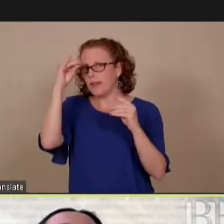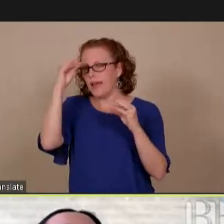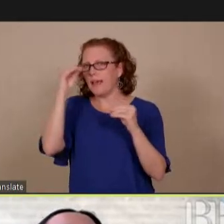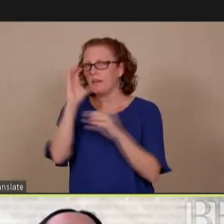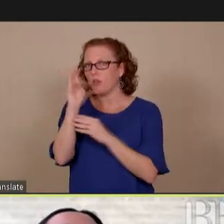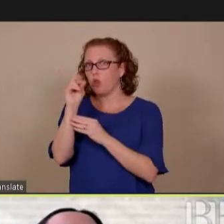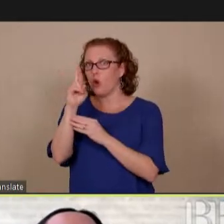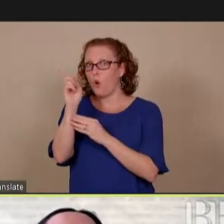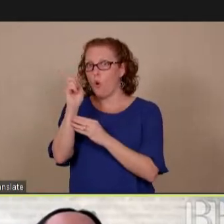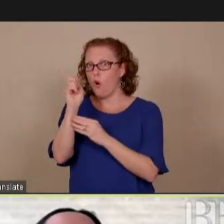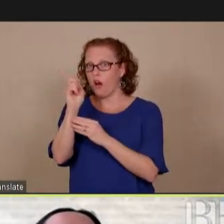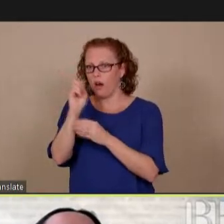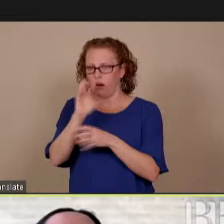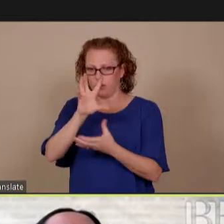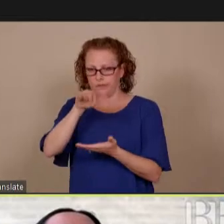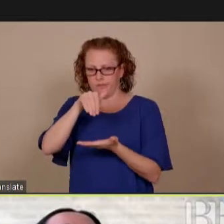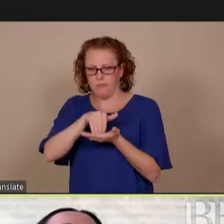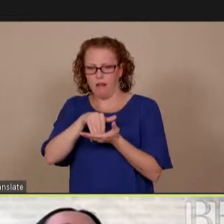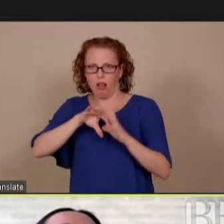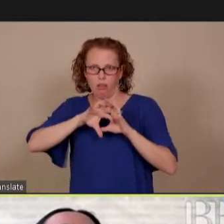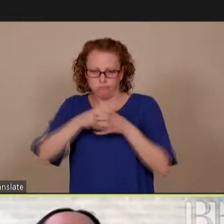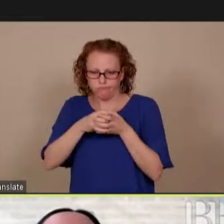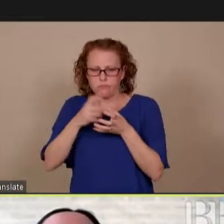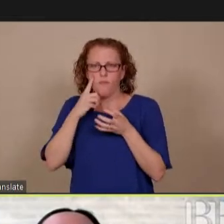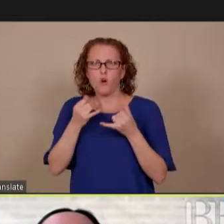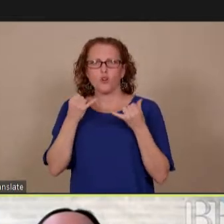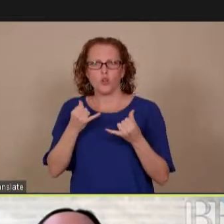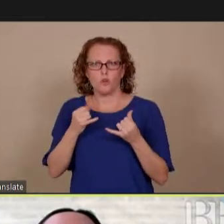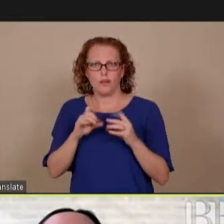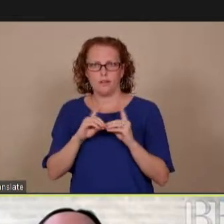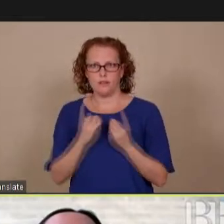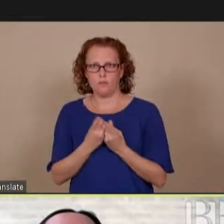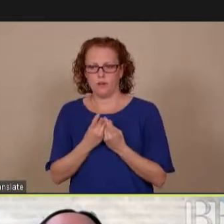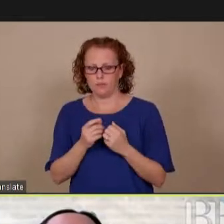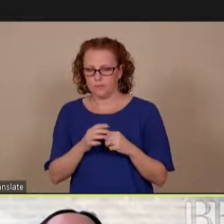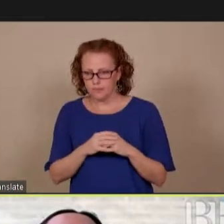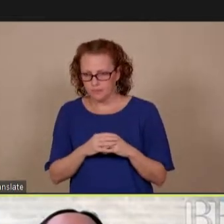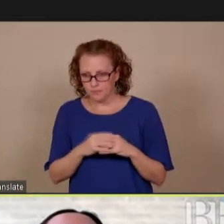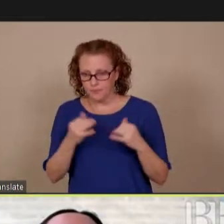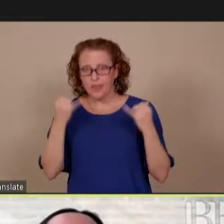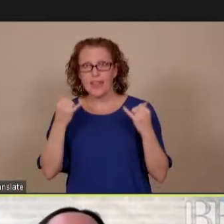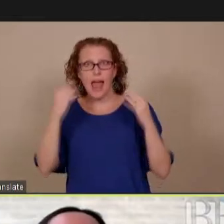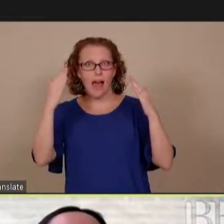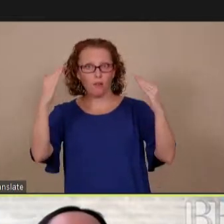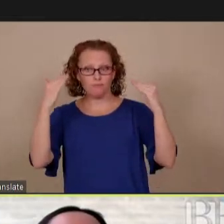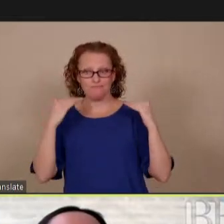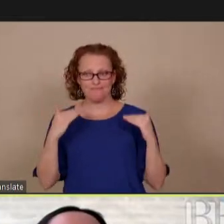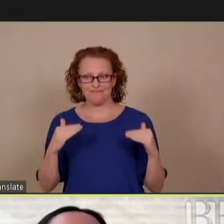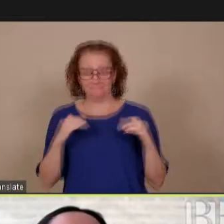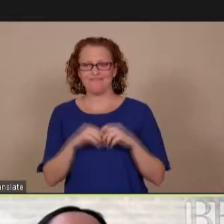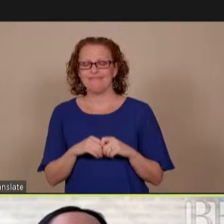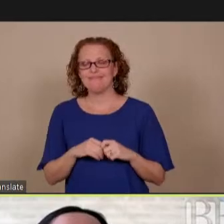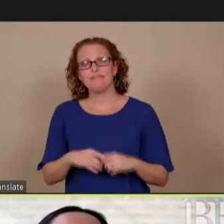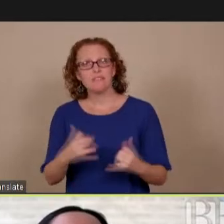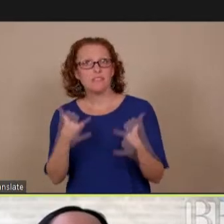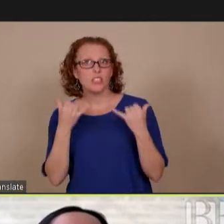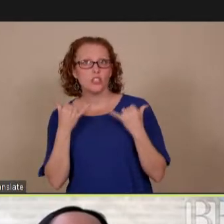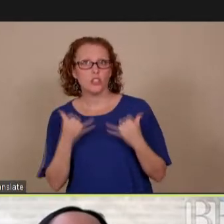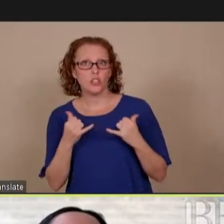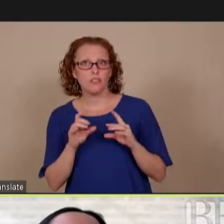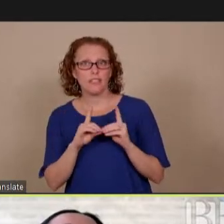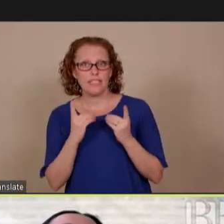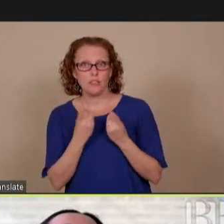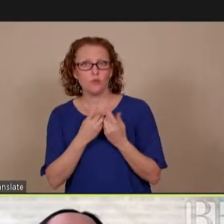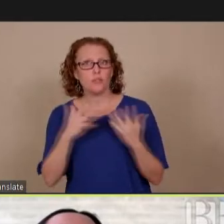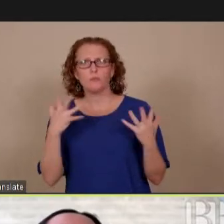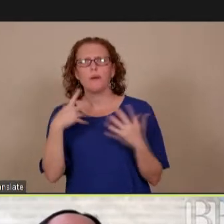that, I wanted to give you some information about the existing makeup of the districts right now,